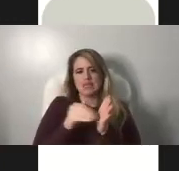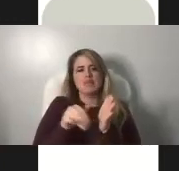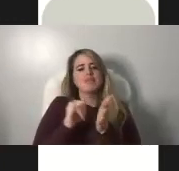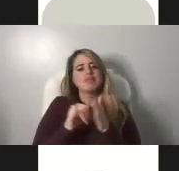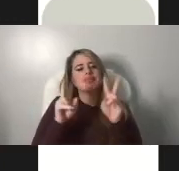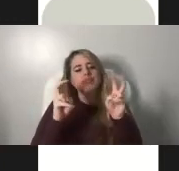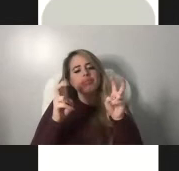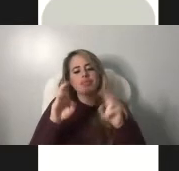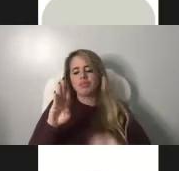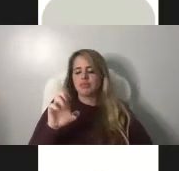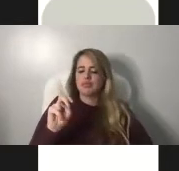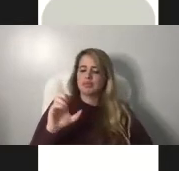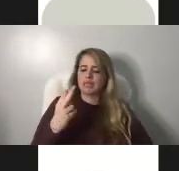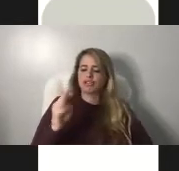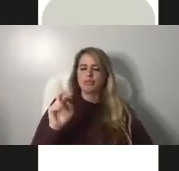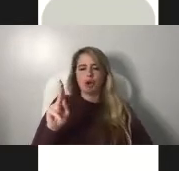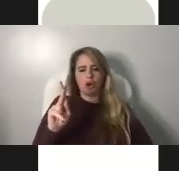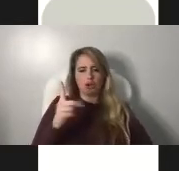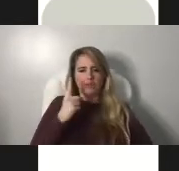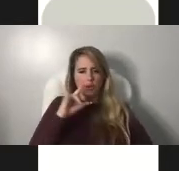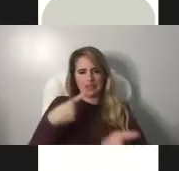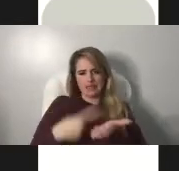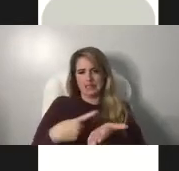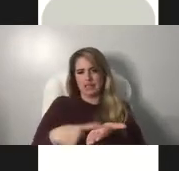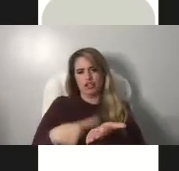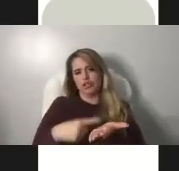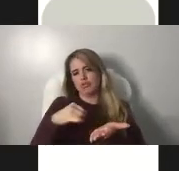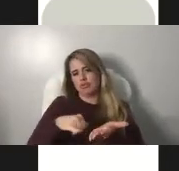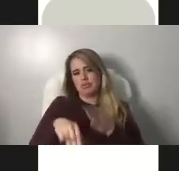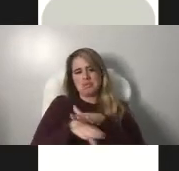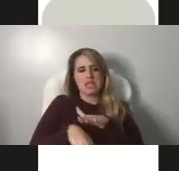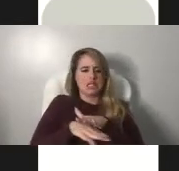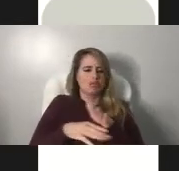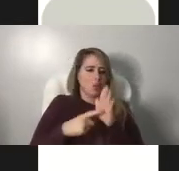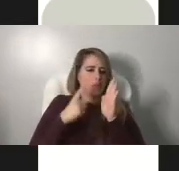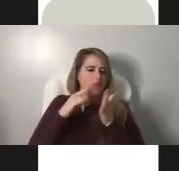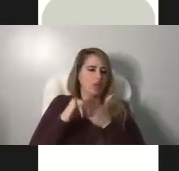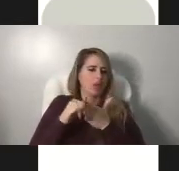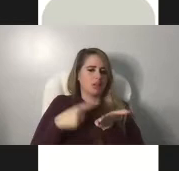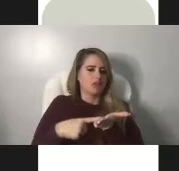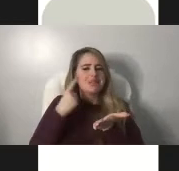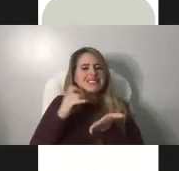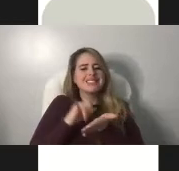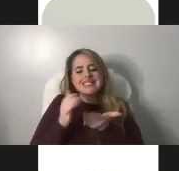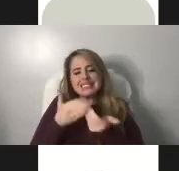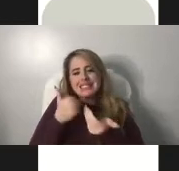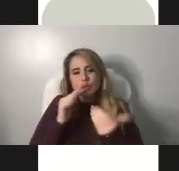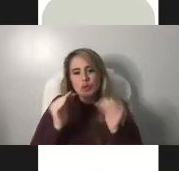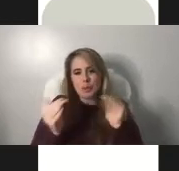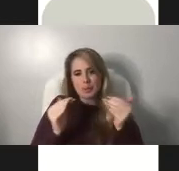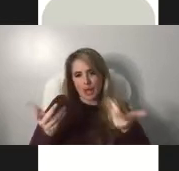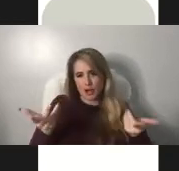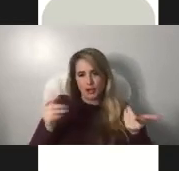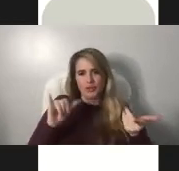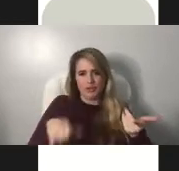benchmark for discussion of these different biologics, just because it's easy to compare side by side, and that's how the